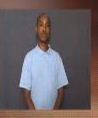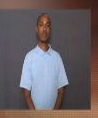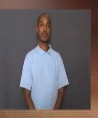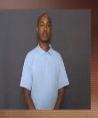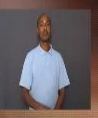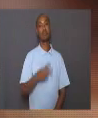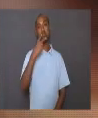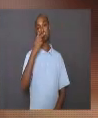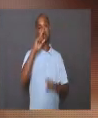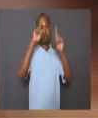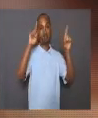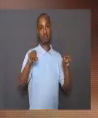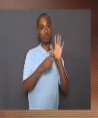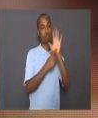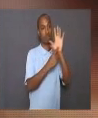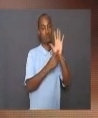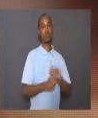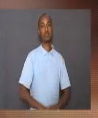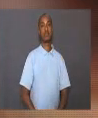it here.